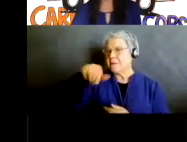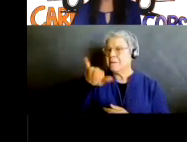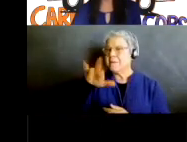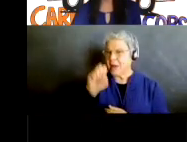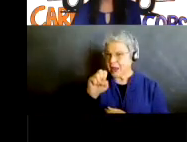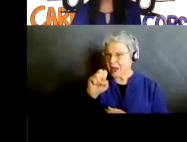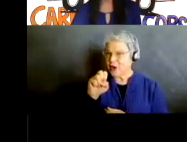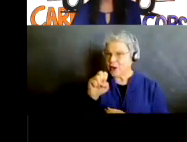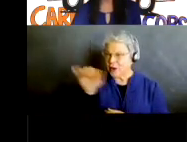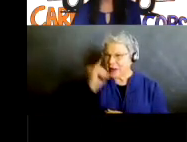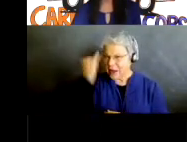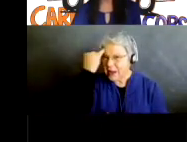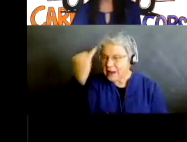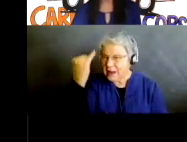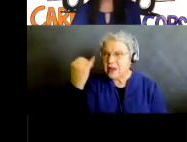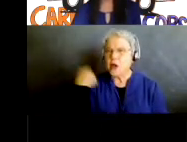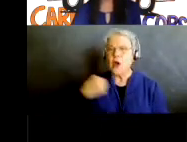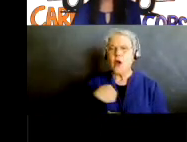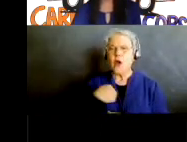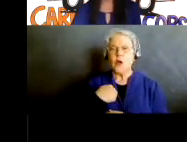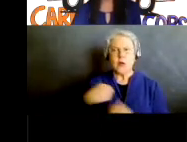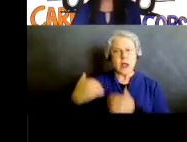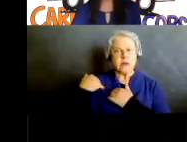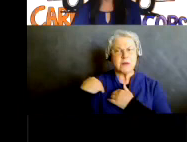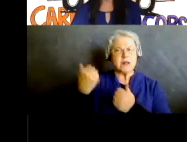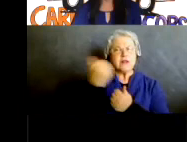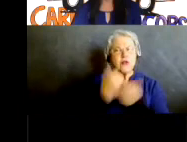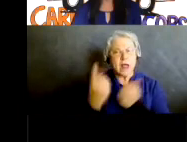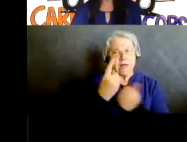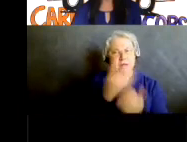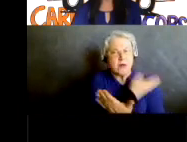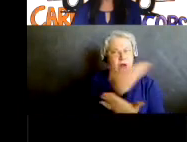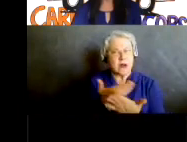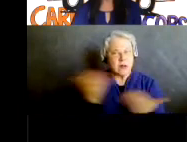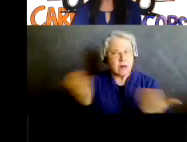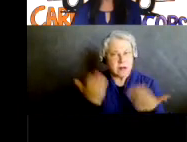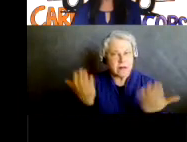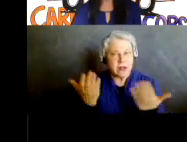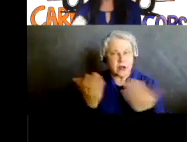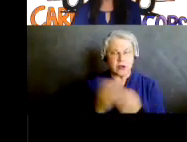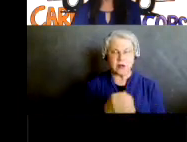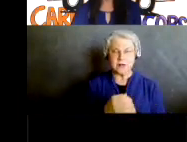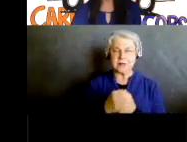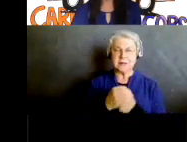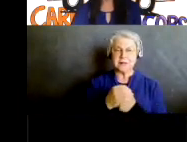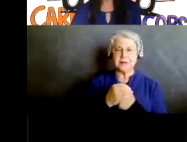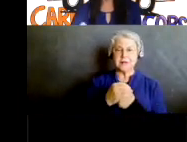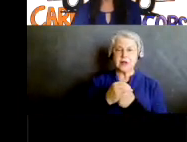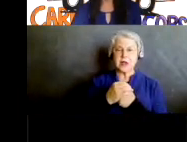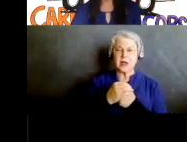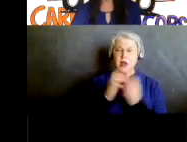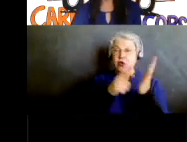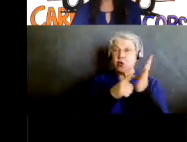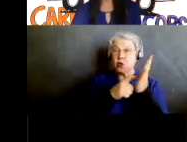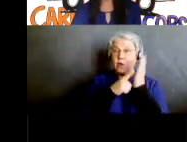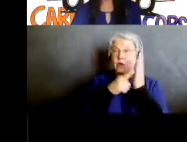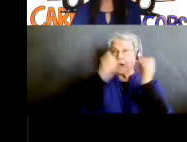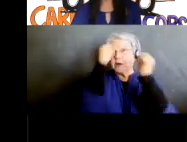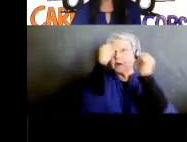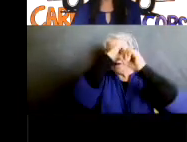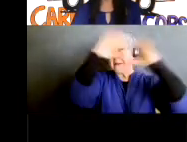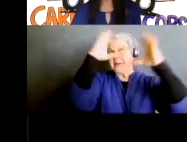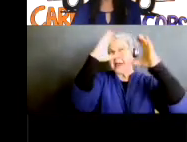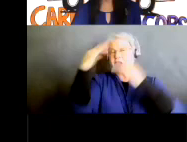are accountable to everyone who is coming here, right? So it requires reimagining our obligations